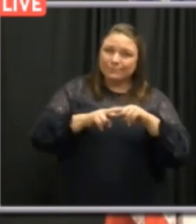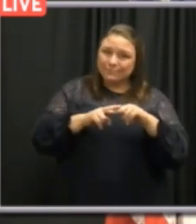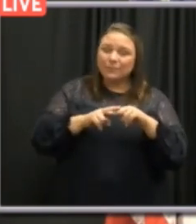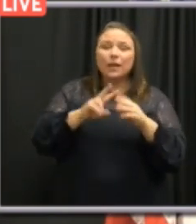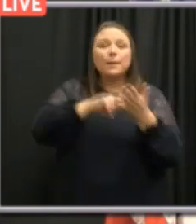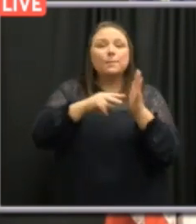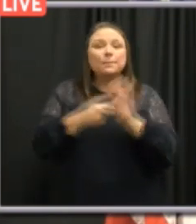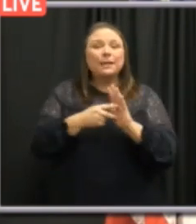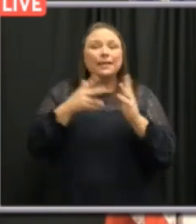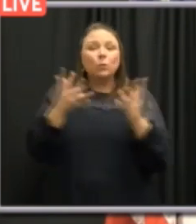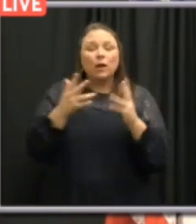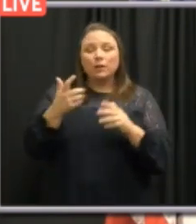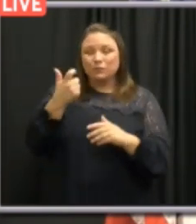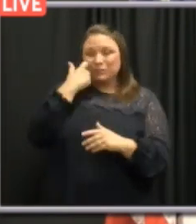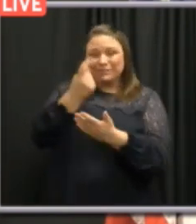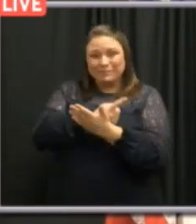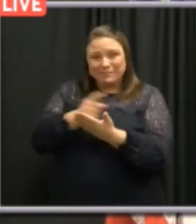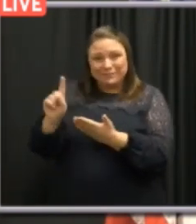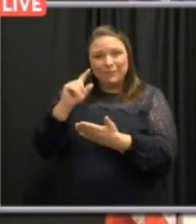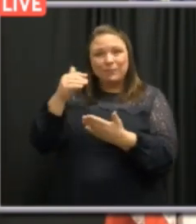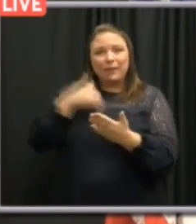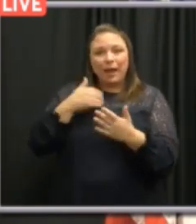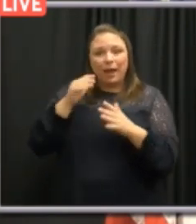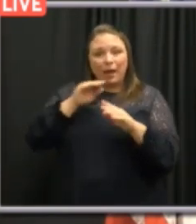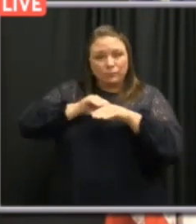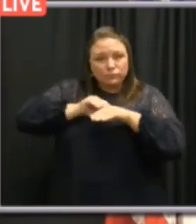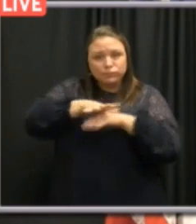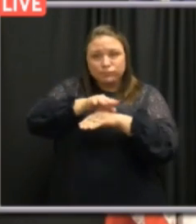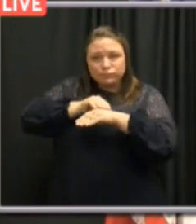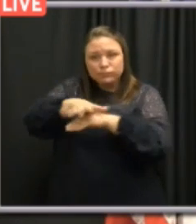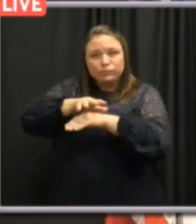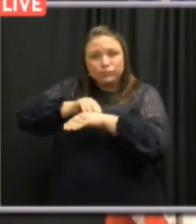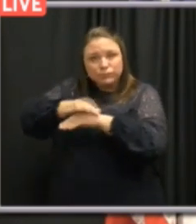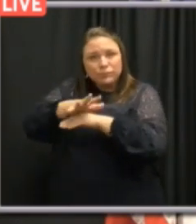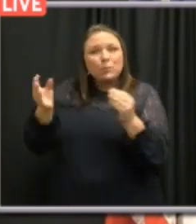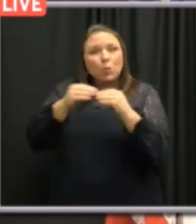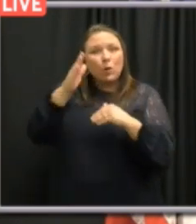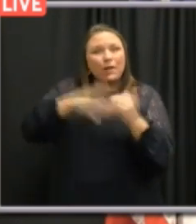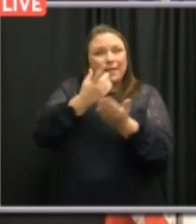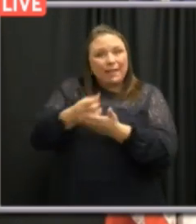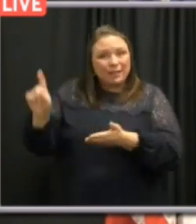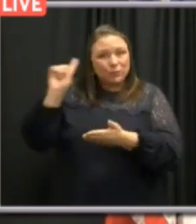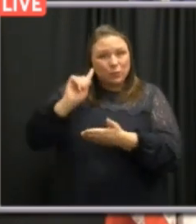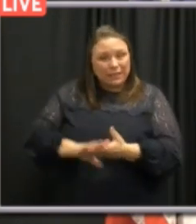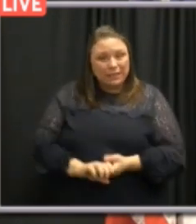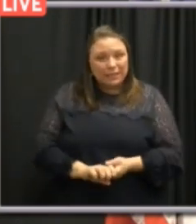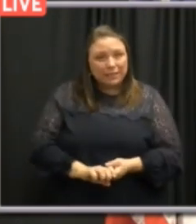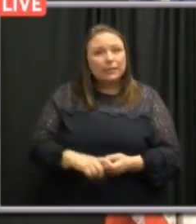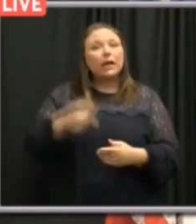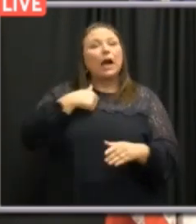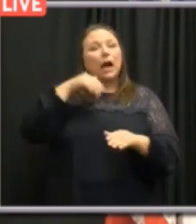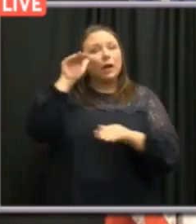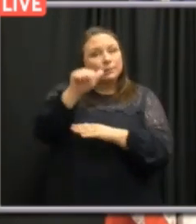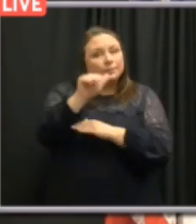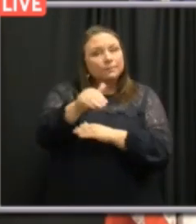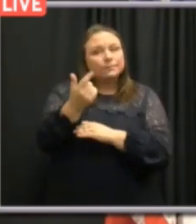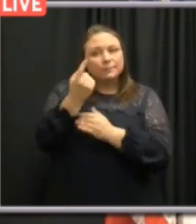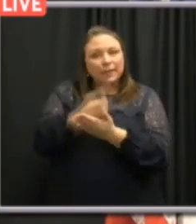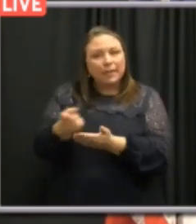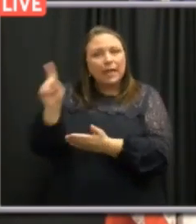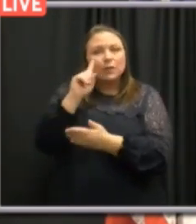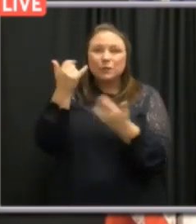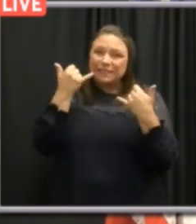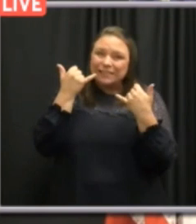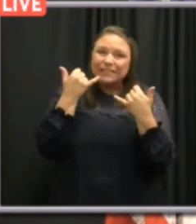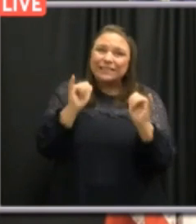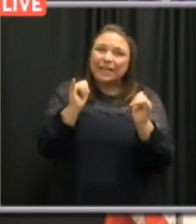that over the past week, there is a greater rate of infection than the previous week. As I stated last week, we are